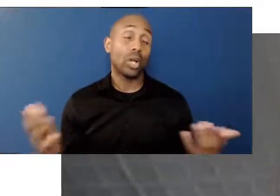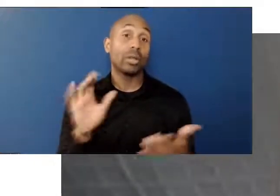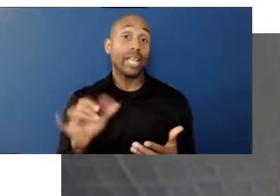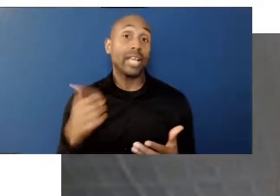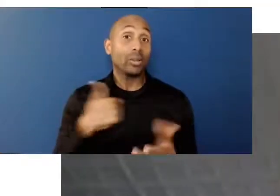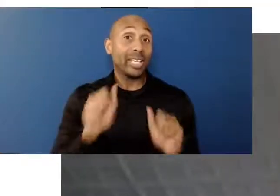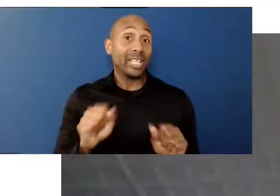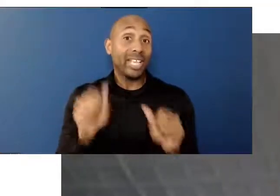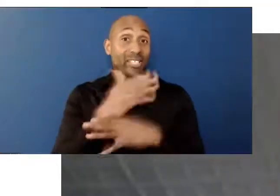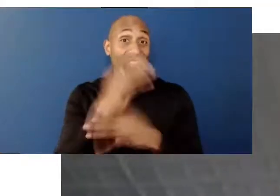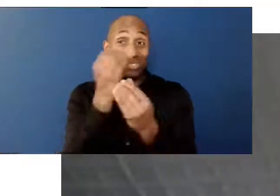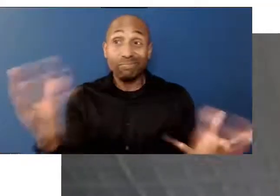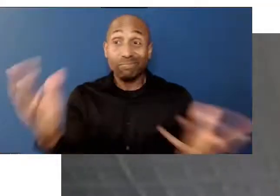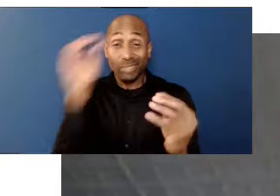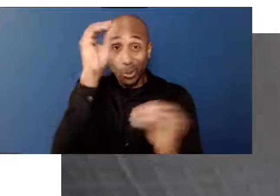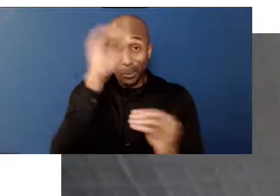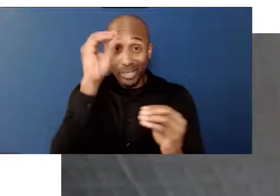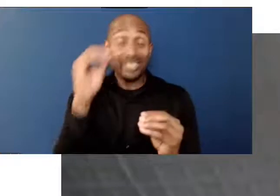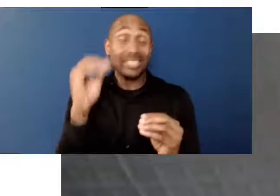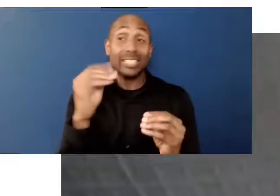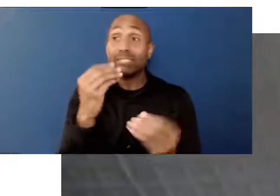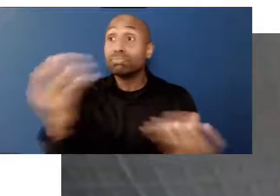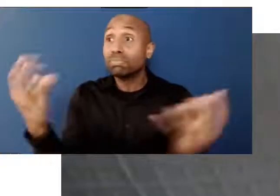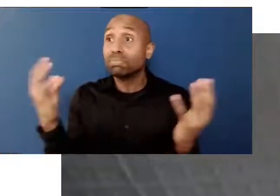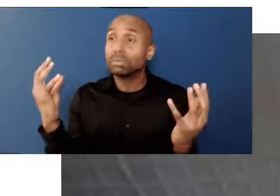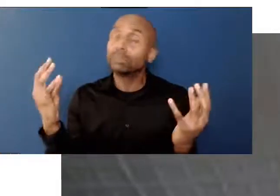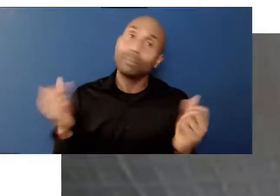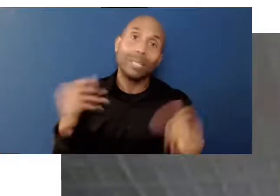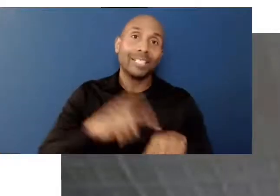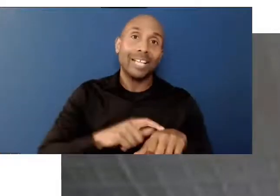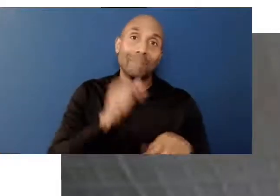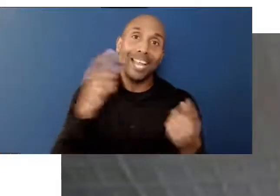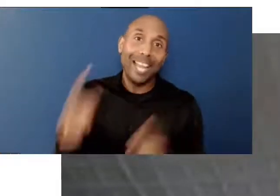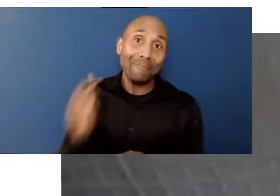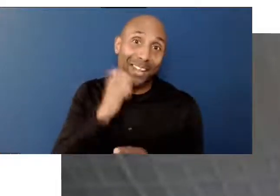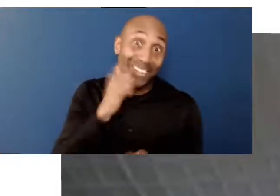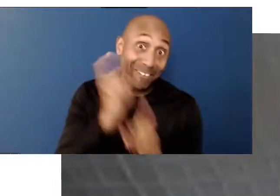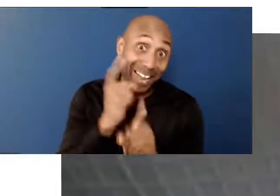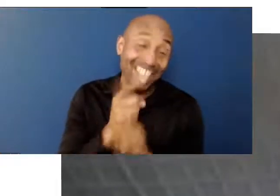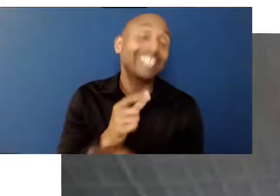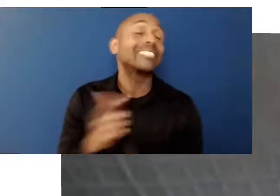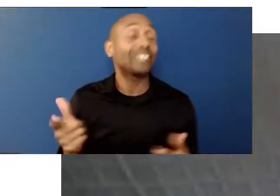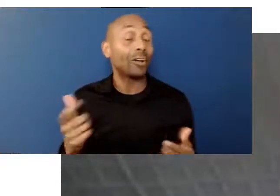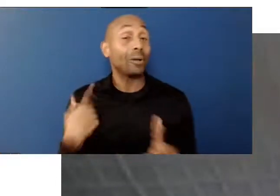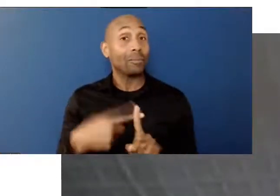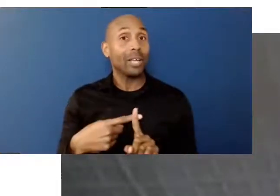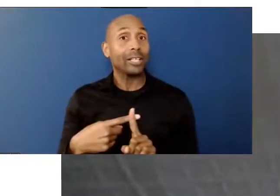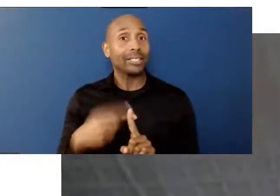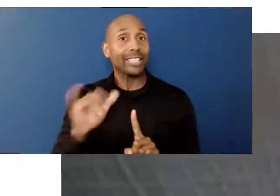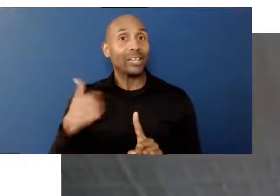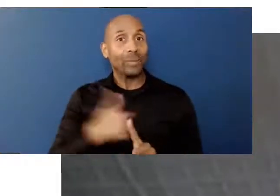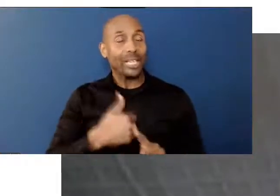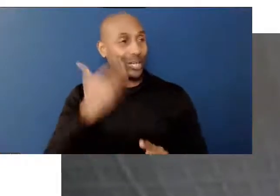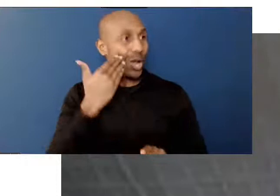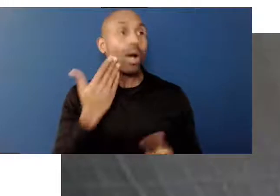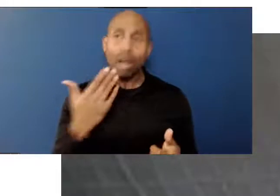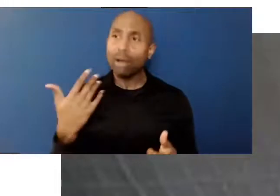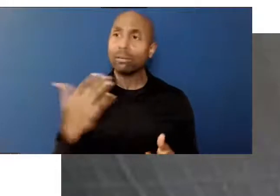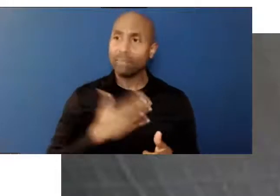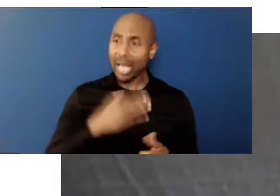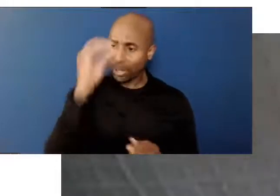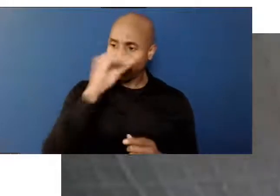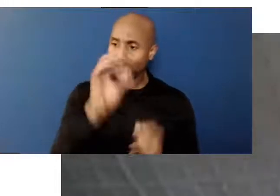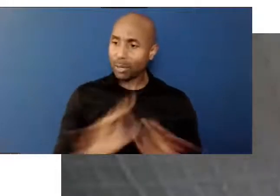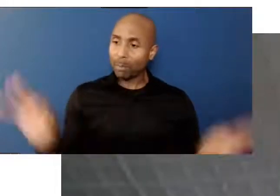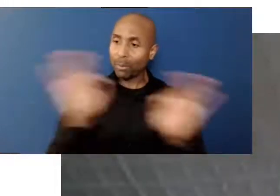opinions and our concerns and to be told that our opinions and concerns are important. So that's really great for the viewers as well.